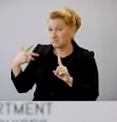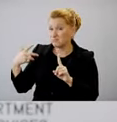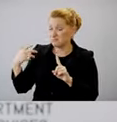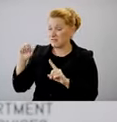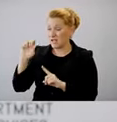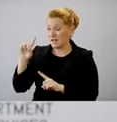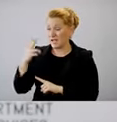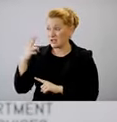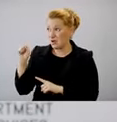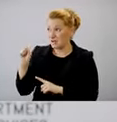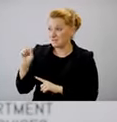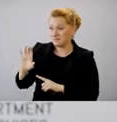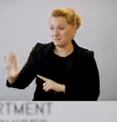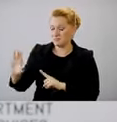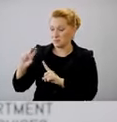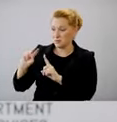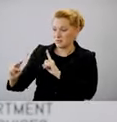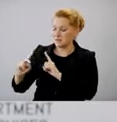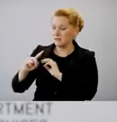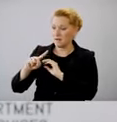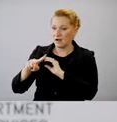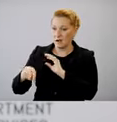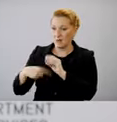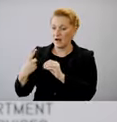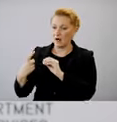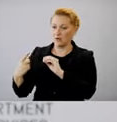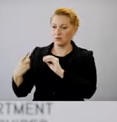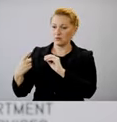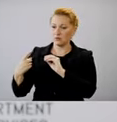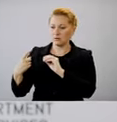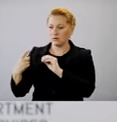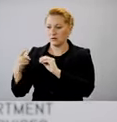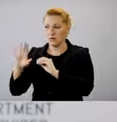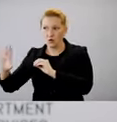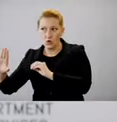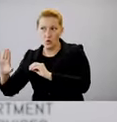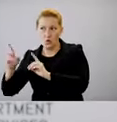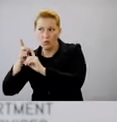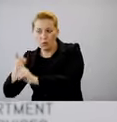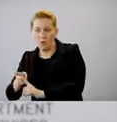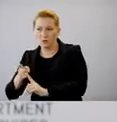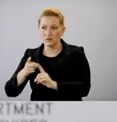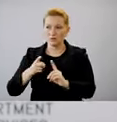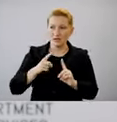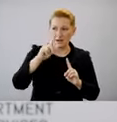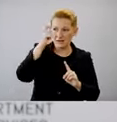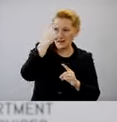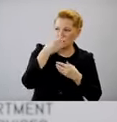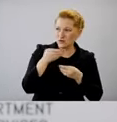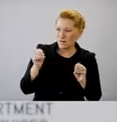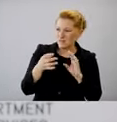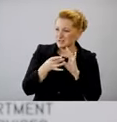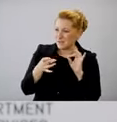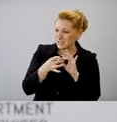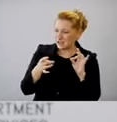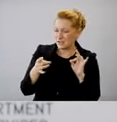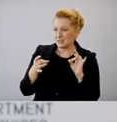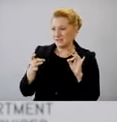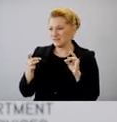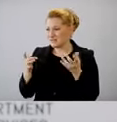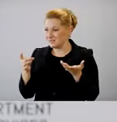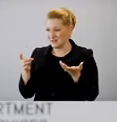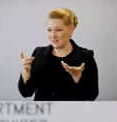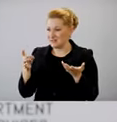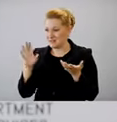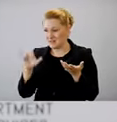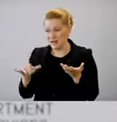of ADHS specifically, and kind of the messaging from the governor's office that it is not the same thing, or